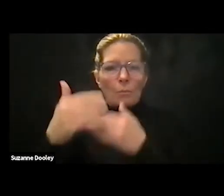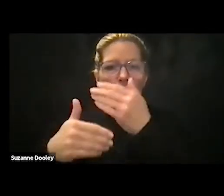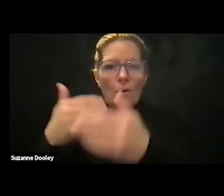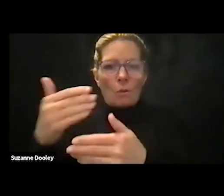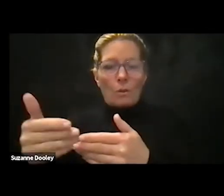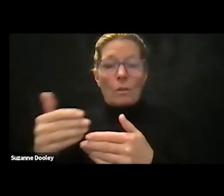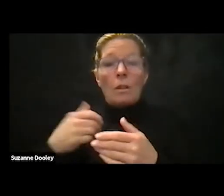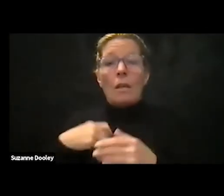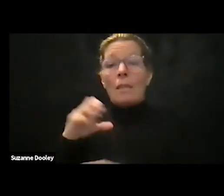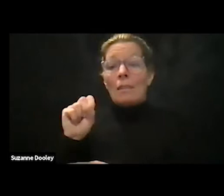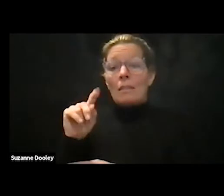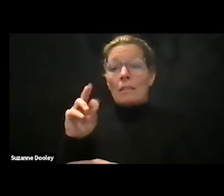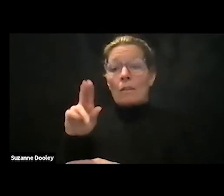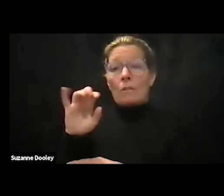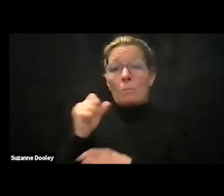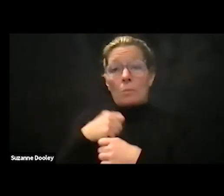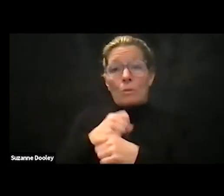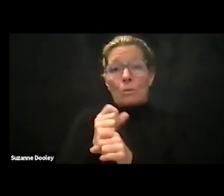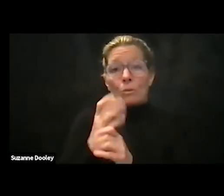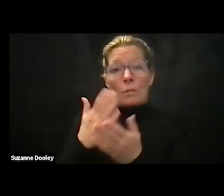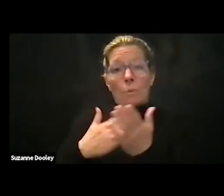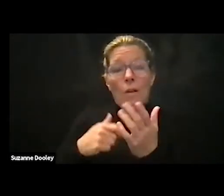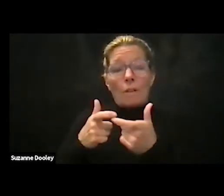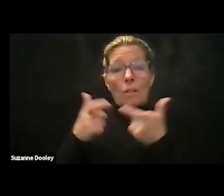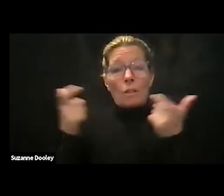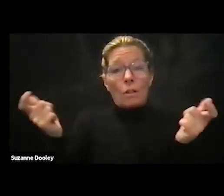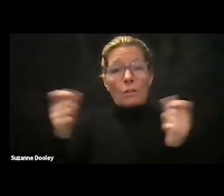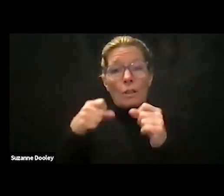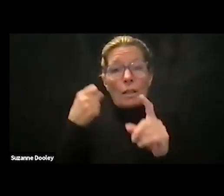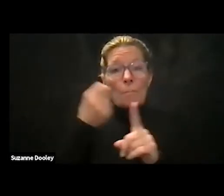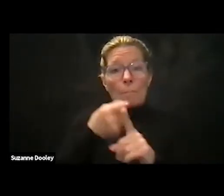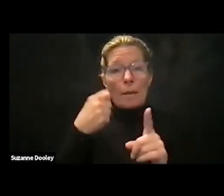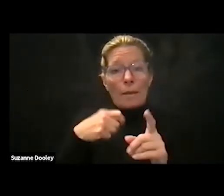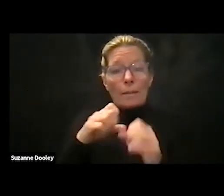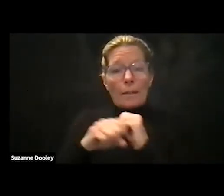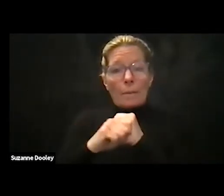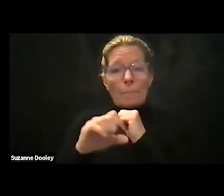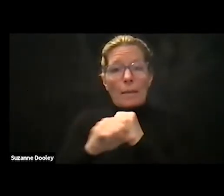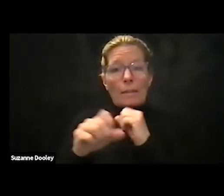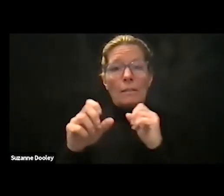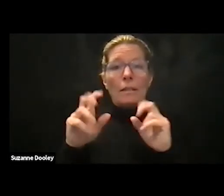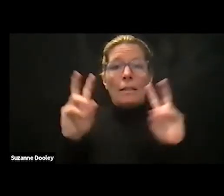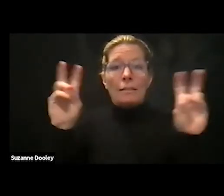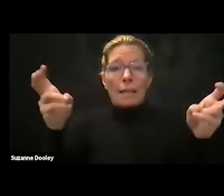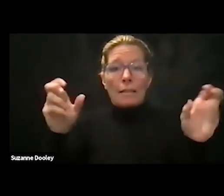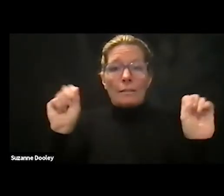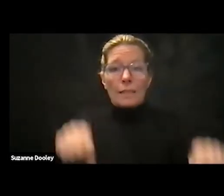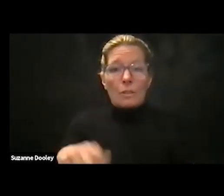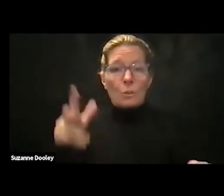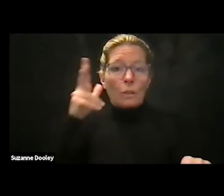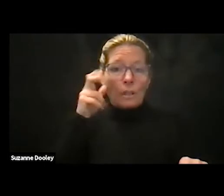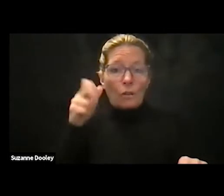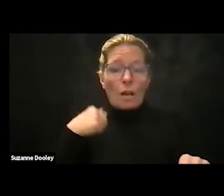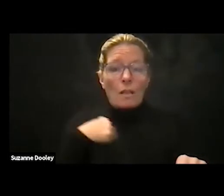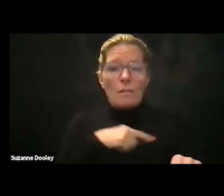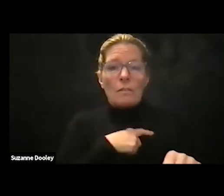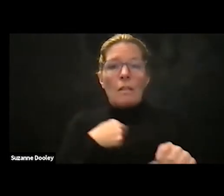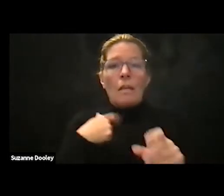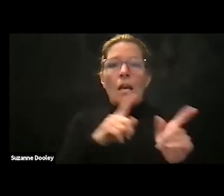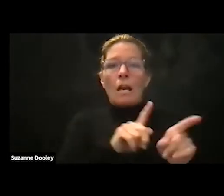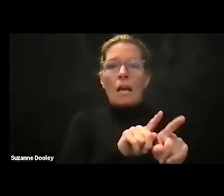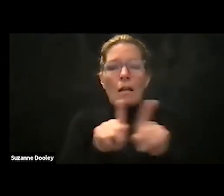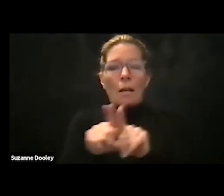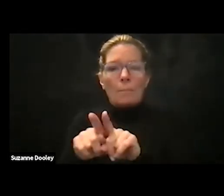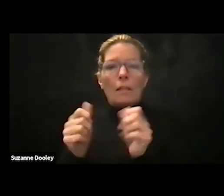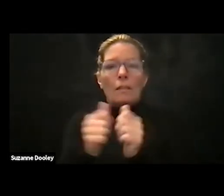this series has been produced as part of a larger impact campaign titled Can You Hear Us? Which accompanies the Hulu